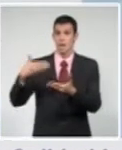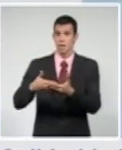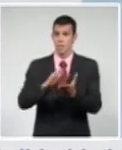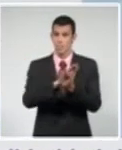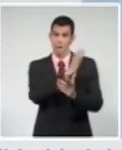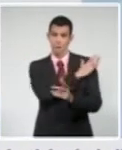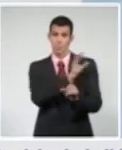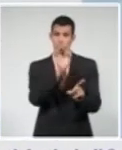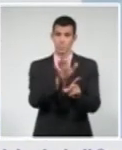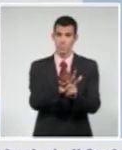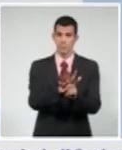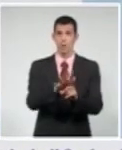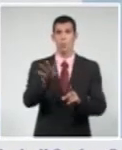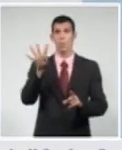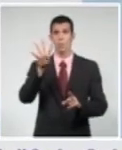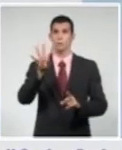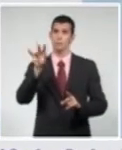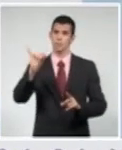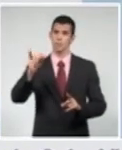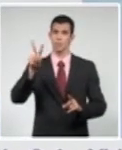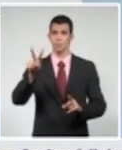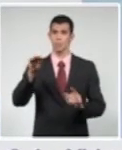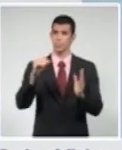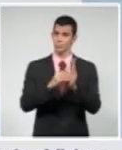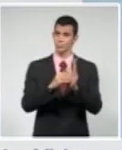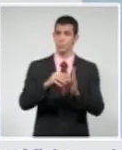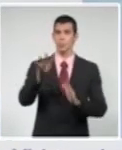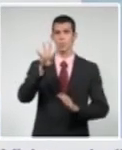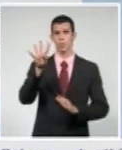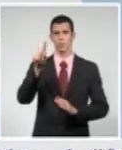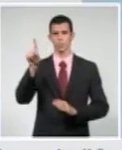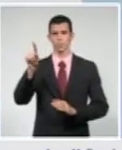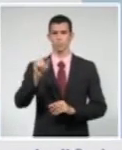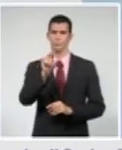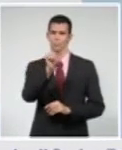462,441 and a mortality rate of